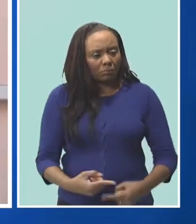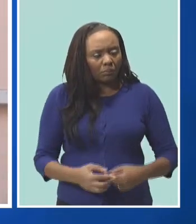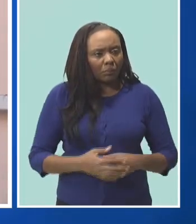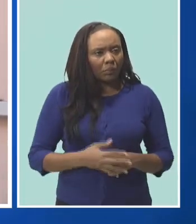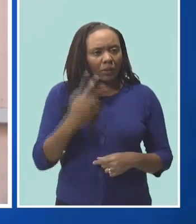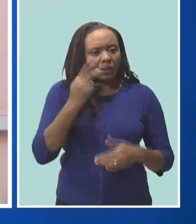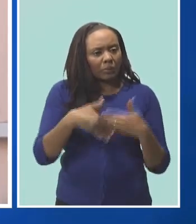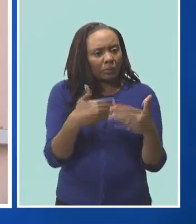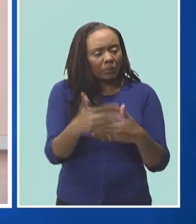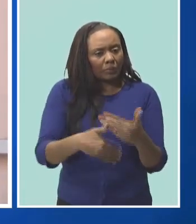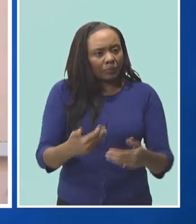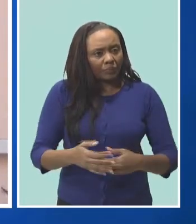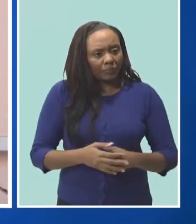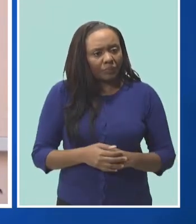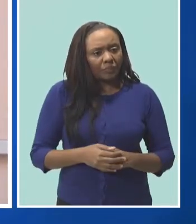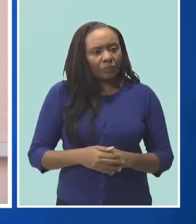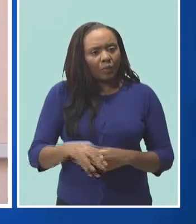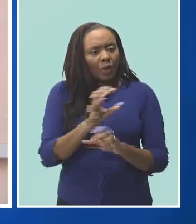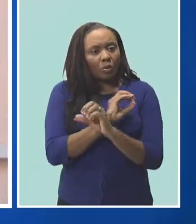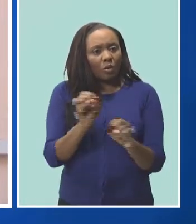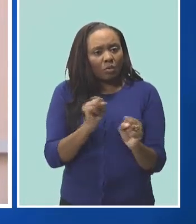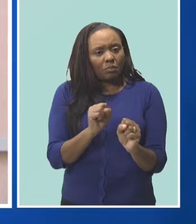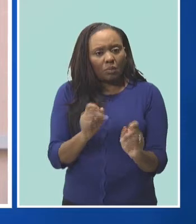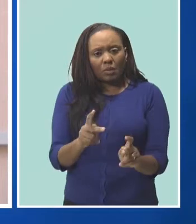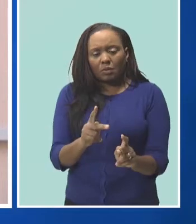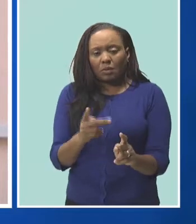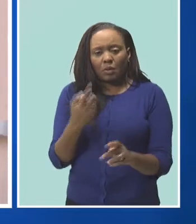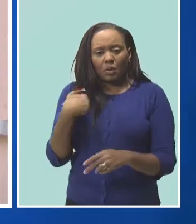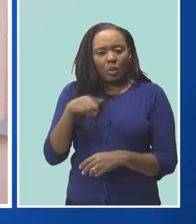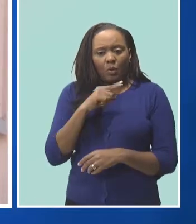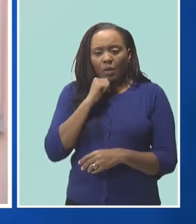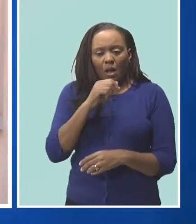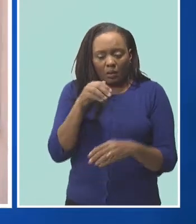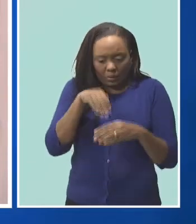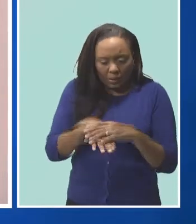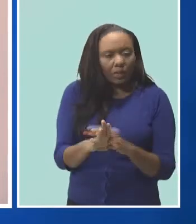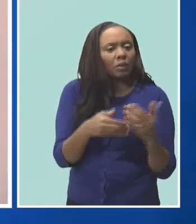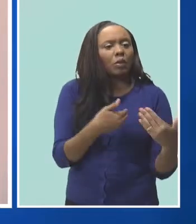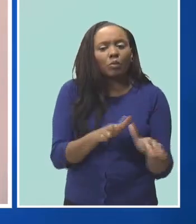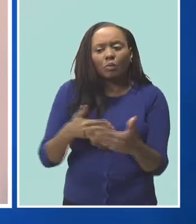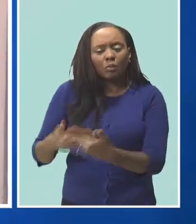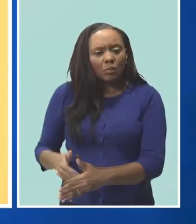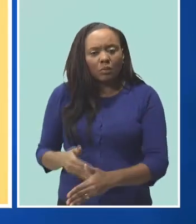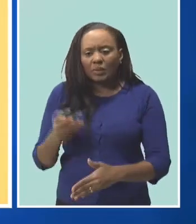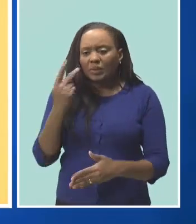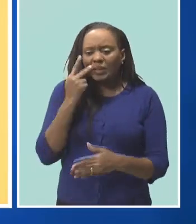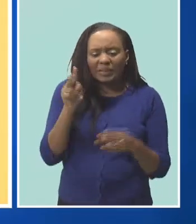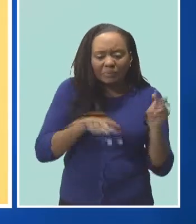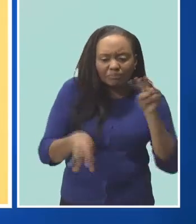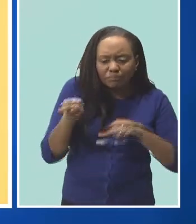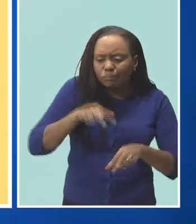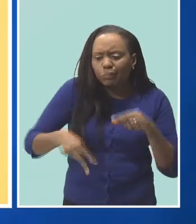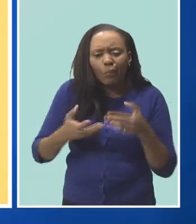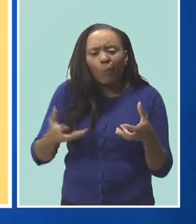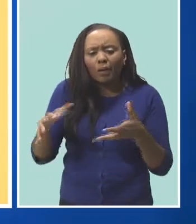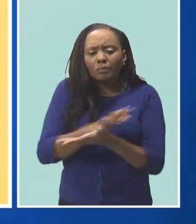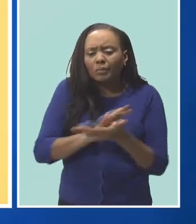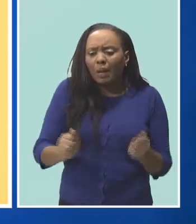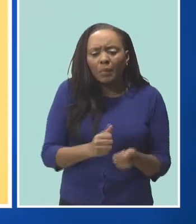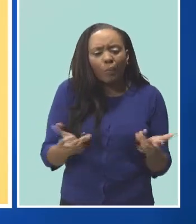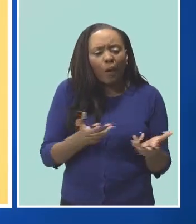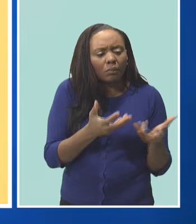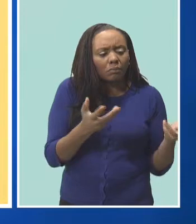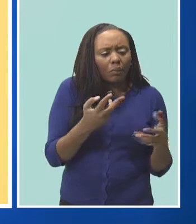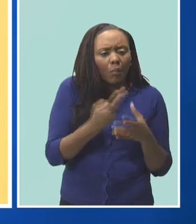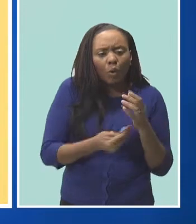here. We haven't had an opportunity to even get into the rooms and determine exactly what is damaged or completely damaged or not. So